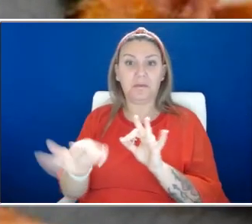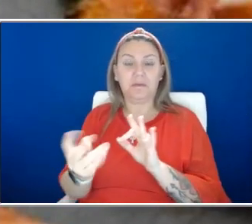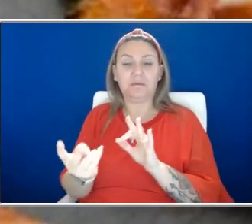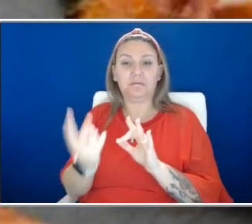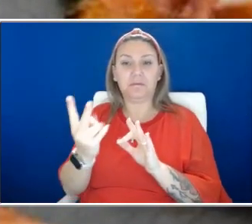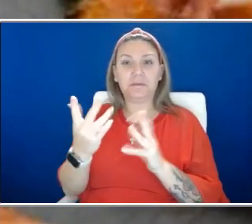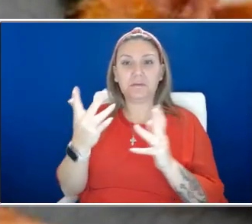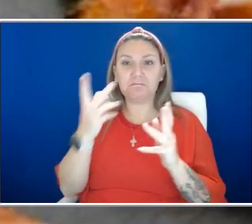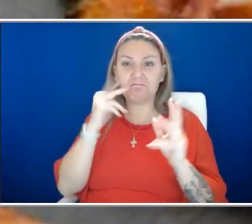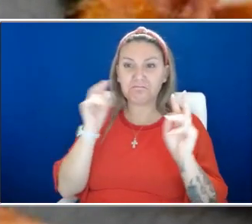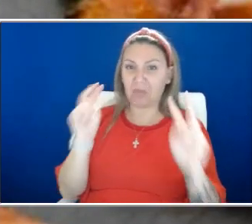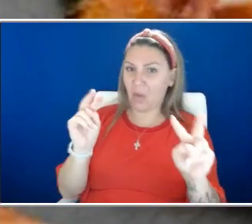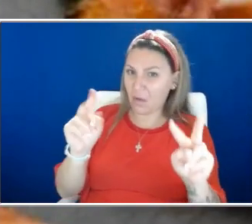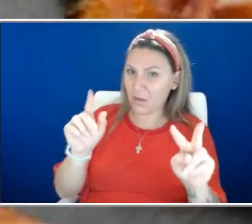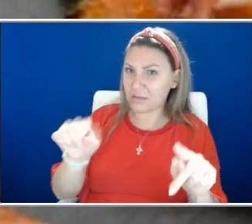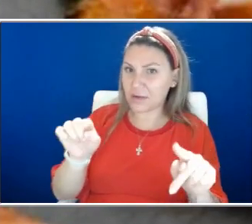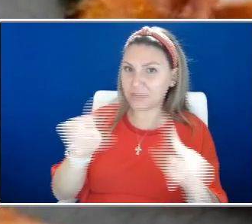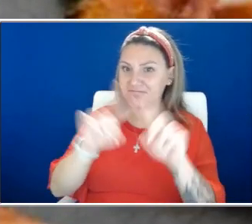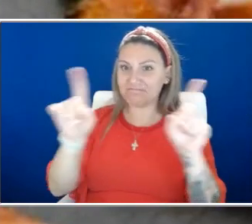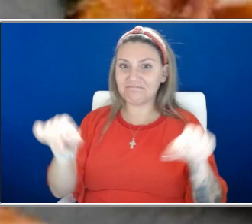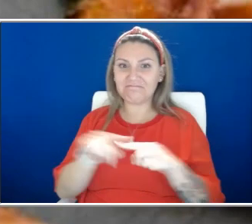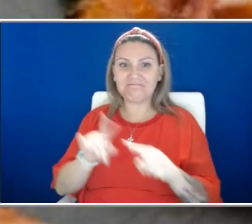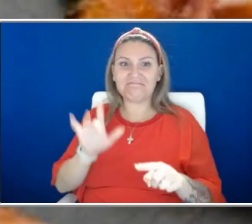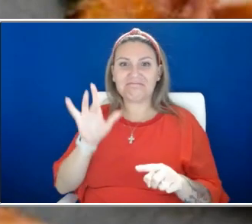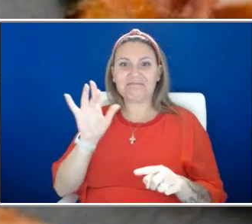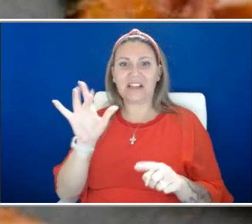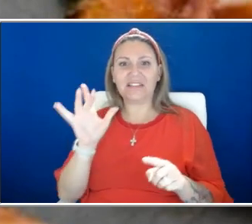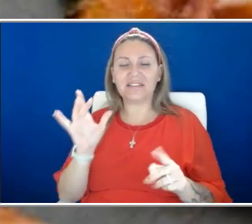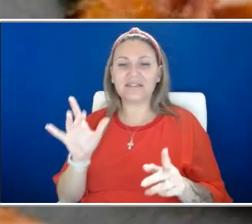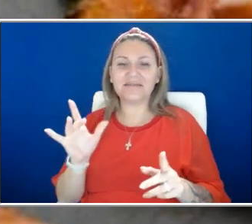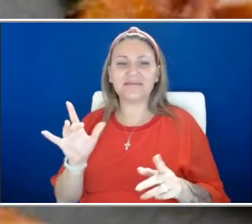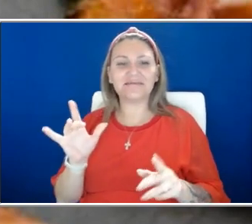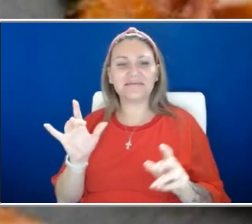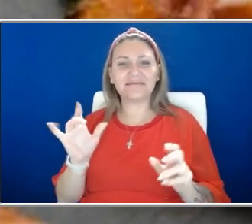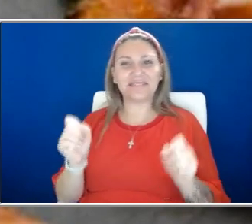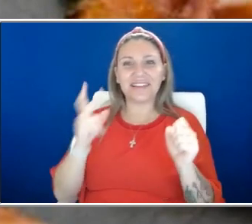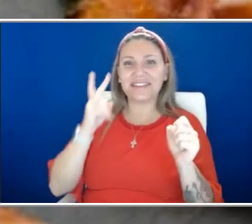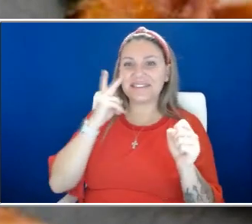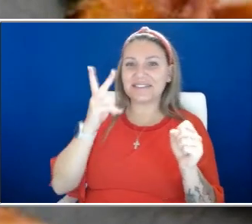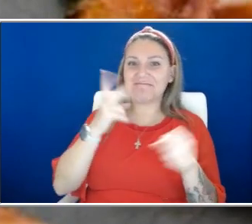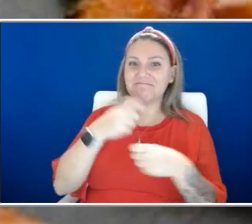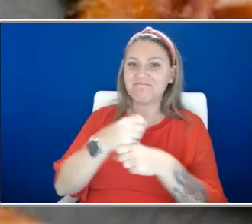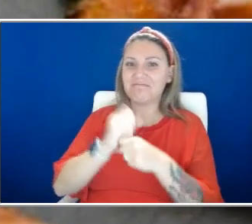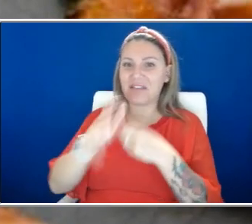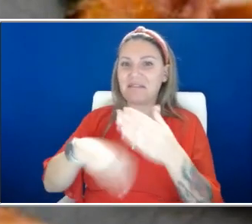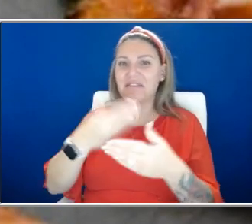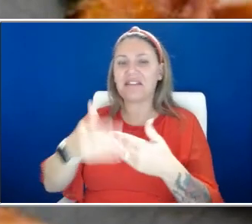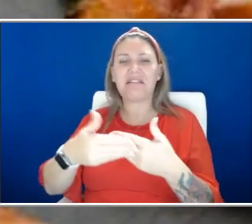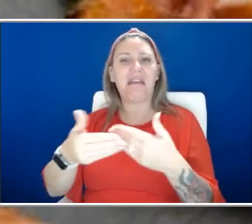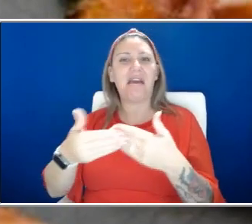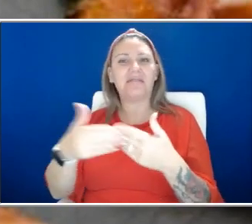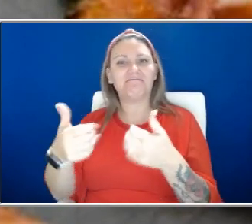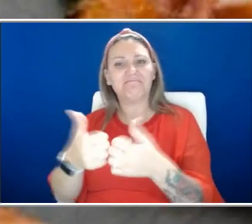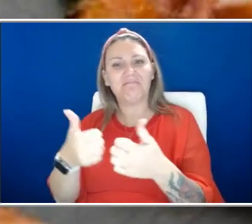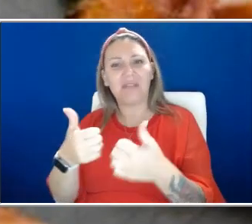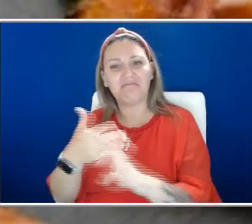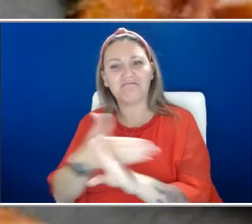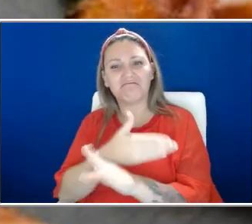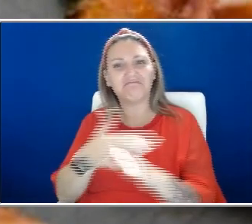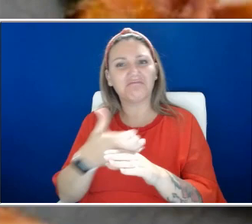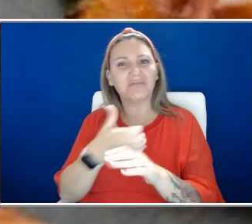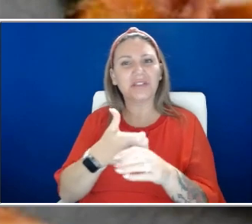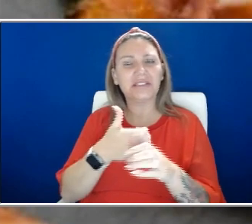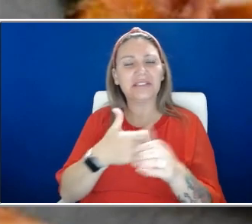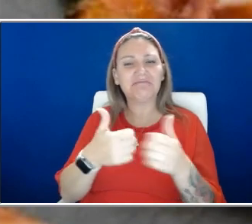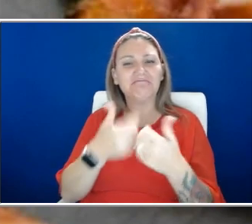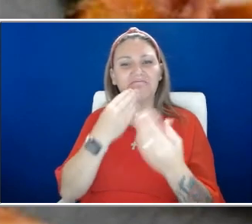take a peek at that, click on it, and you can make those for your next tailgate or next game. So take a look at that,